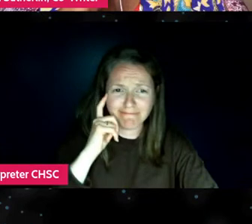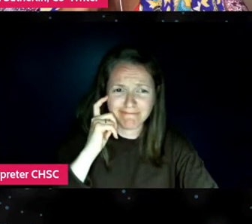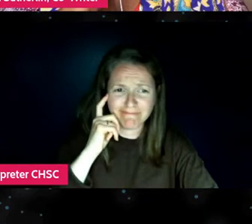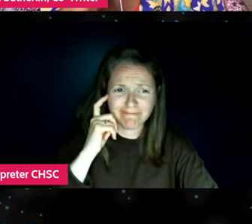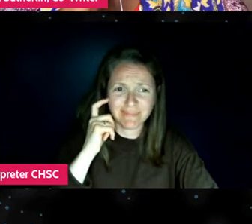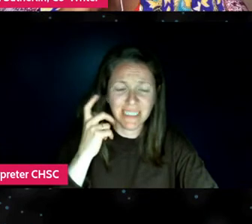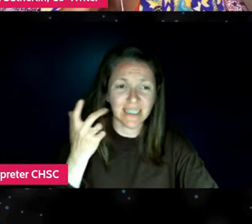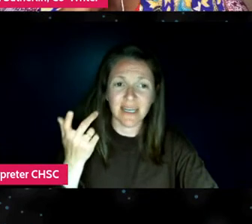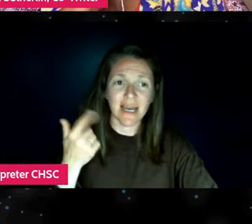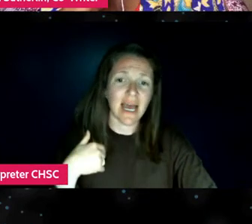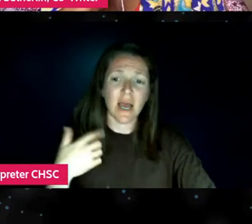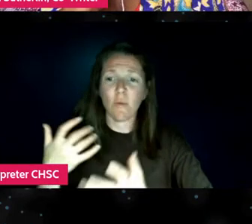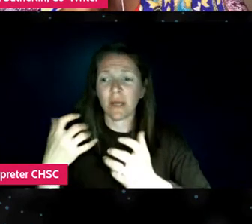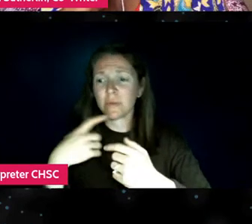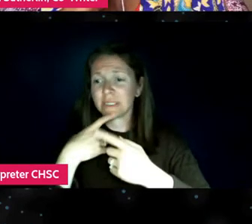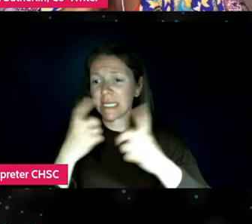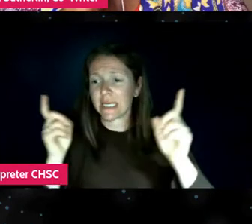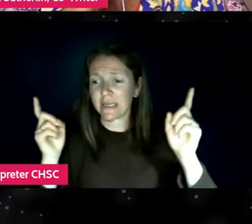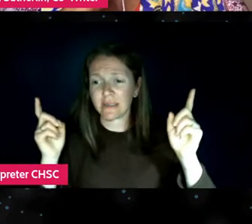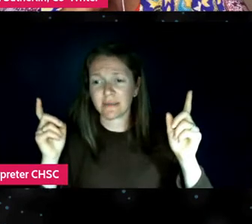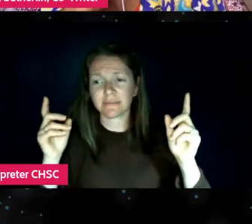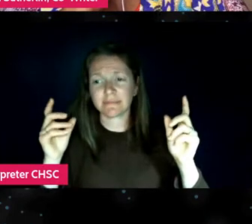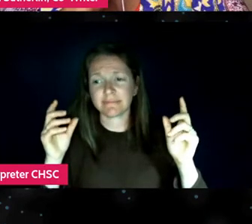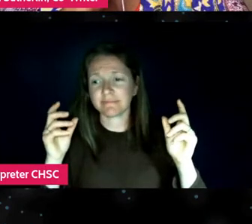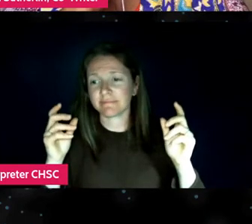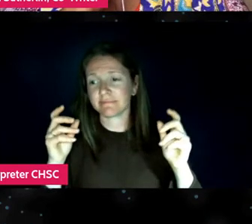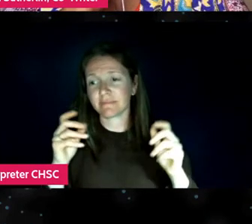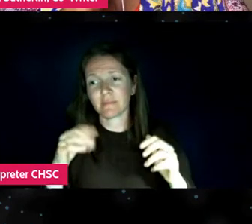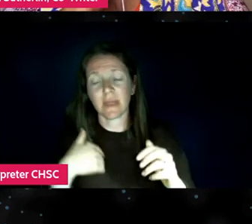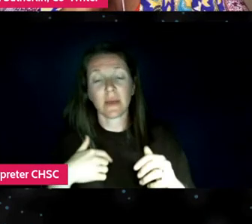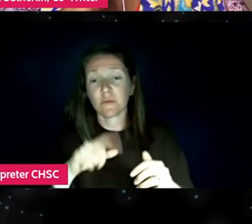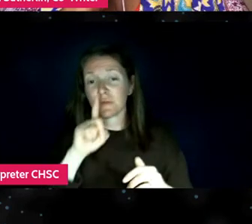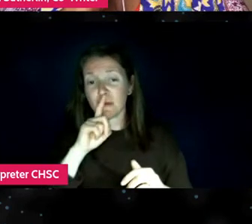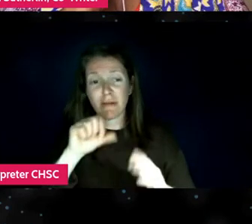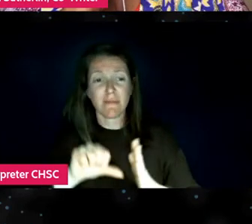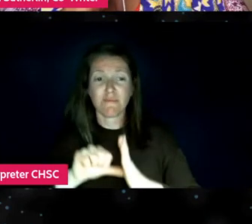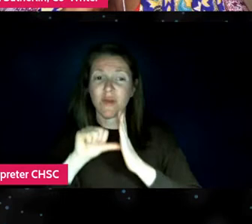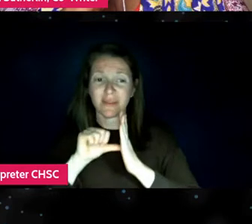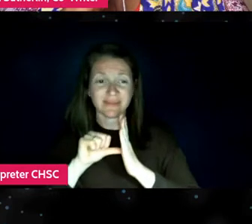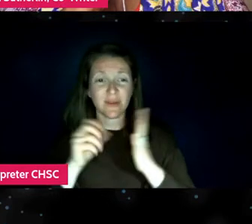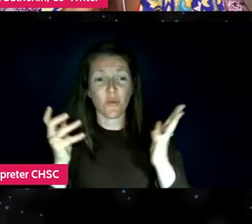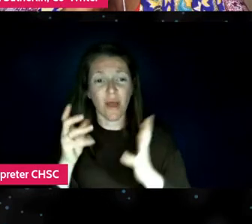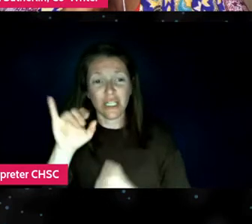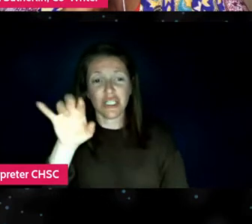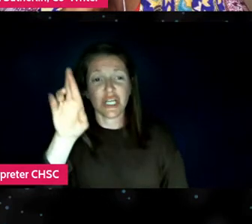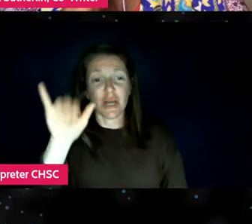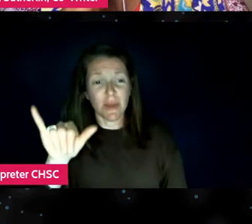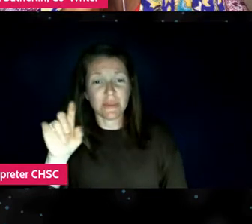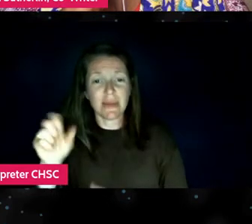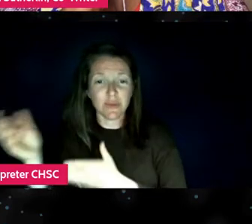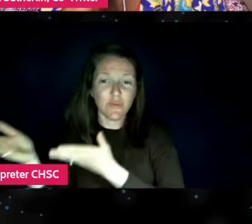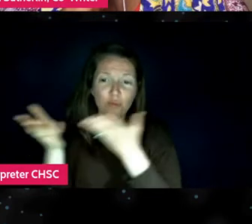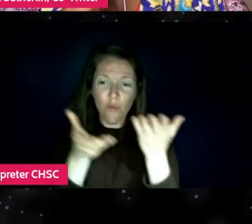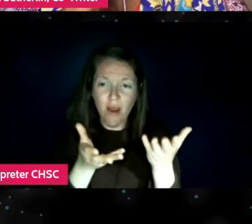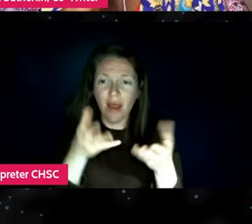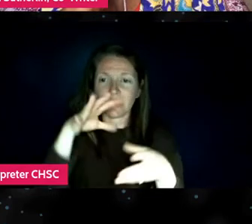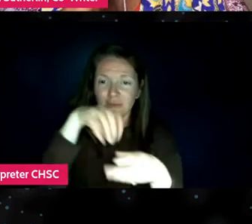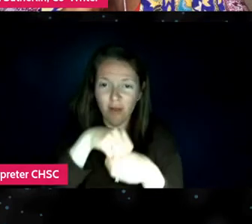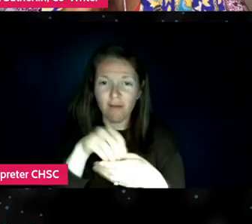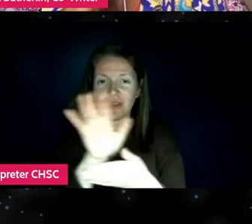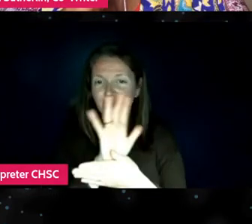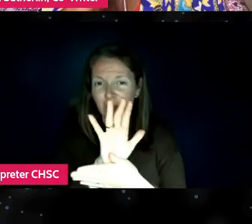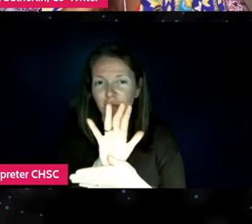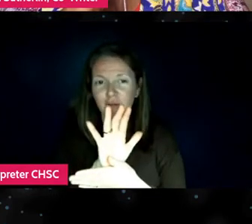just want to say I was so impressed with what he brought to the film and building that character